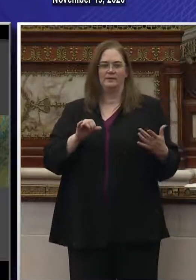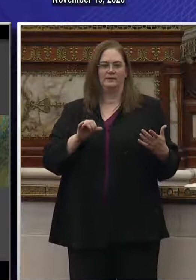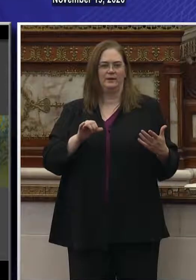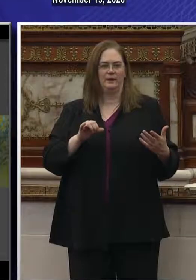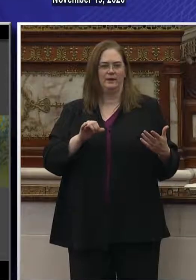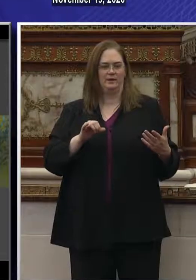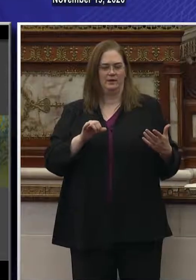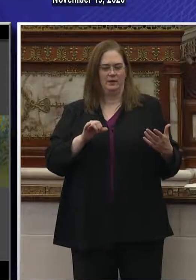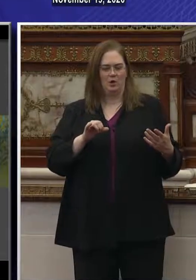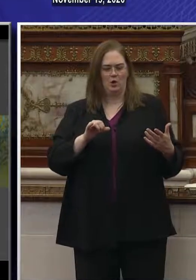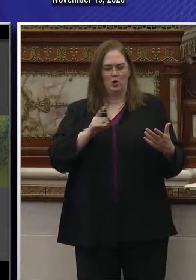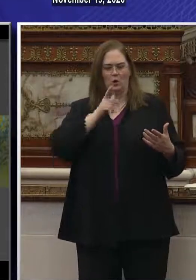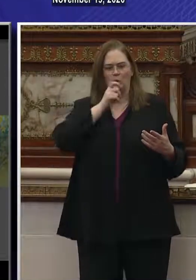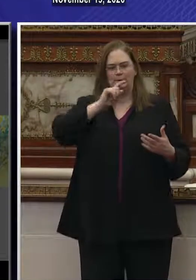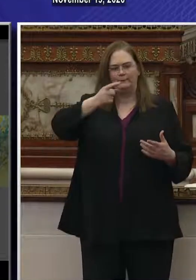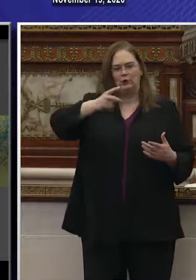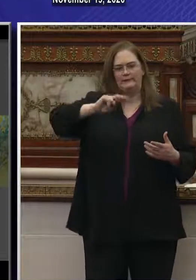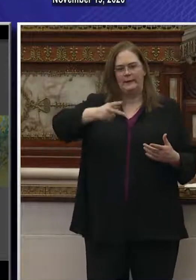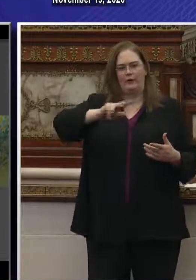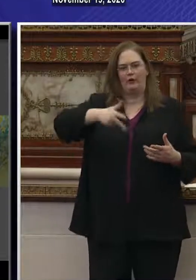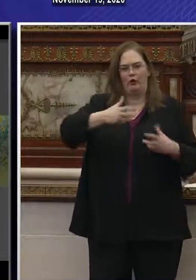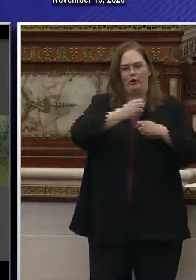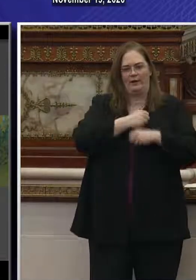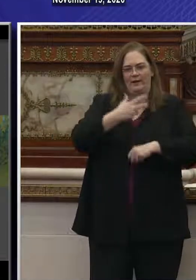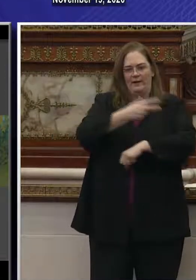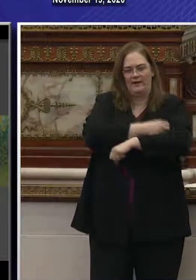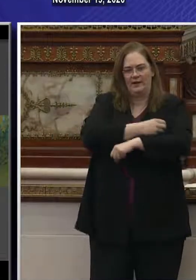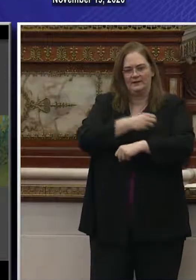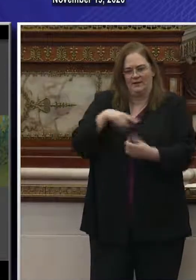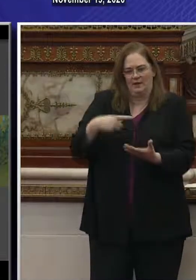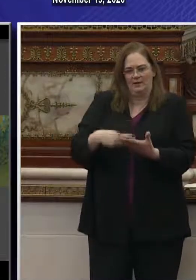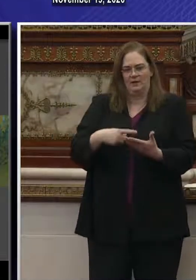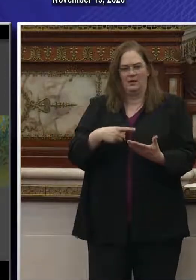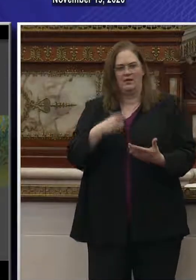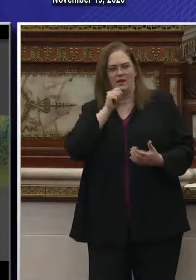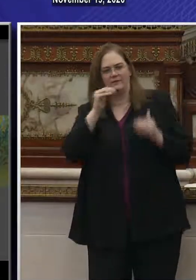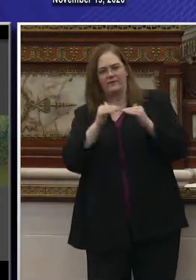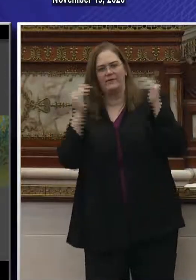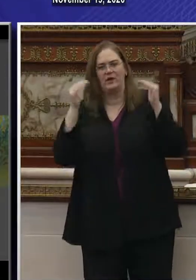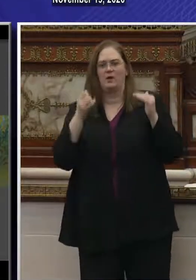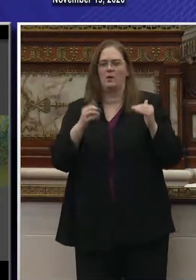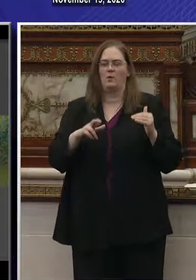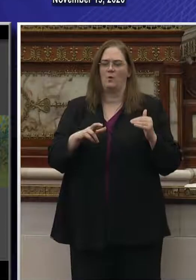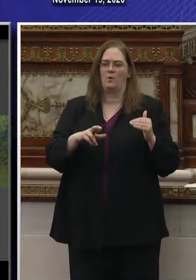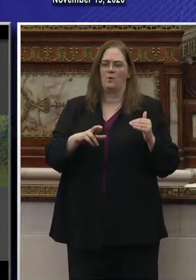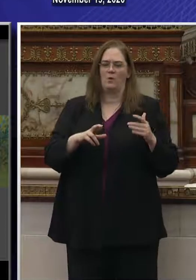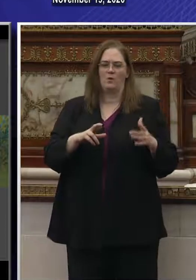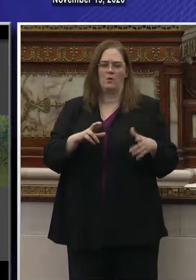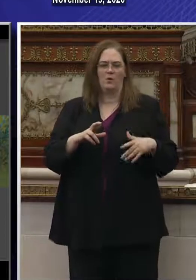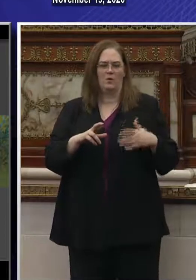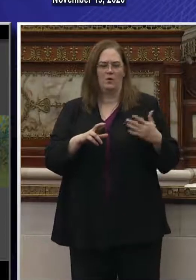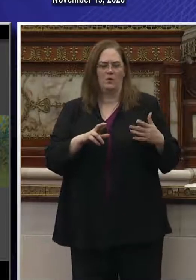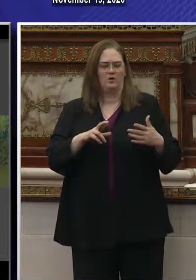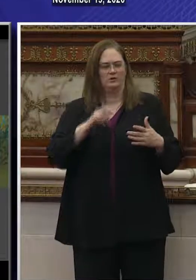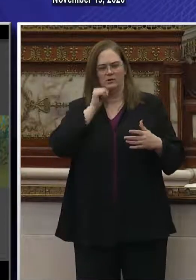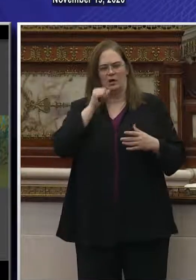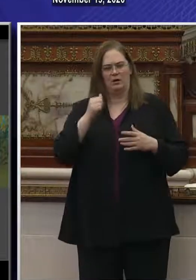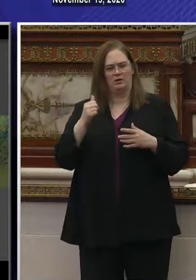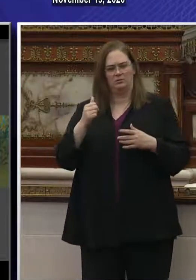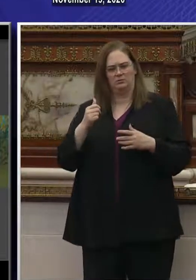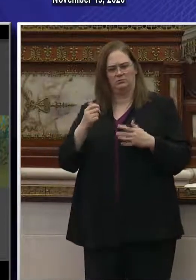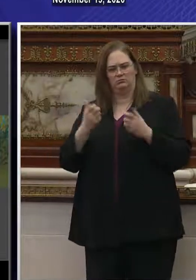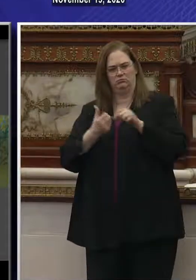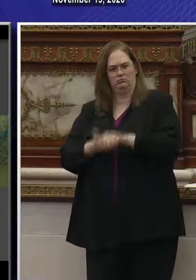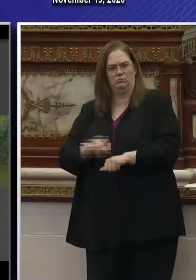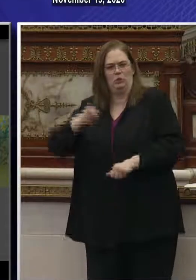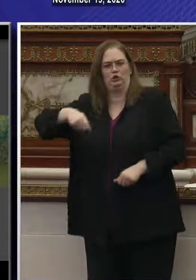the order in which people receive the vaccine has been unfair, or that it's been out of the natural order in terms of what it should